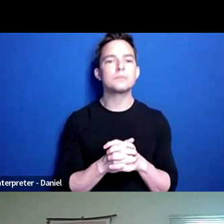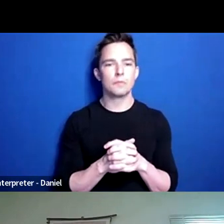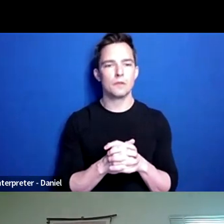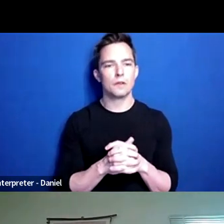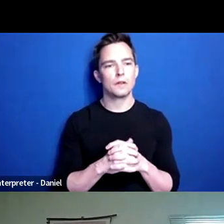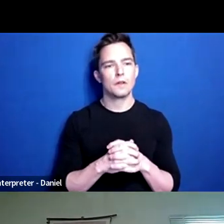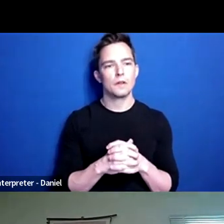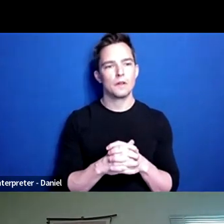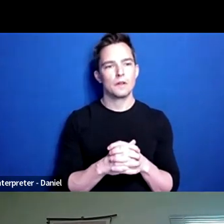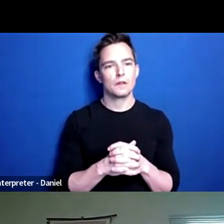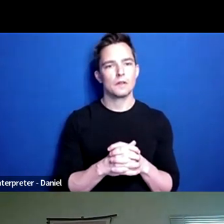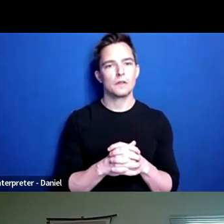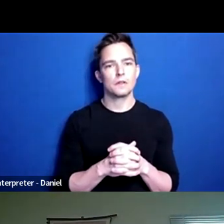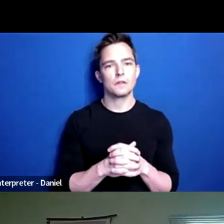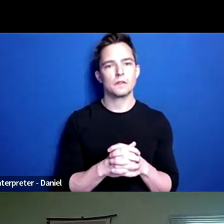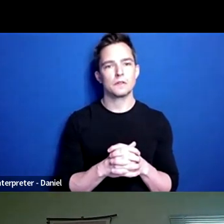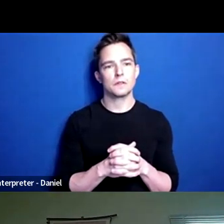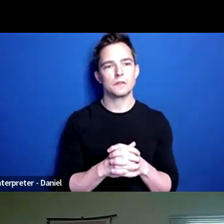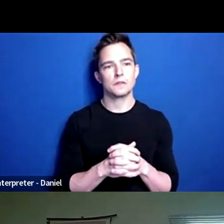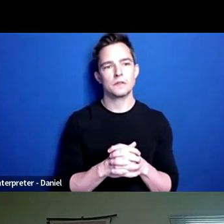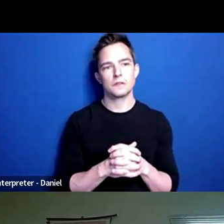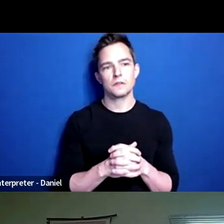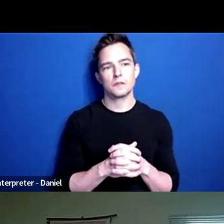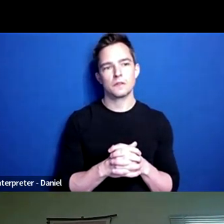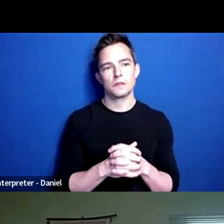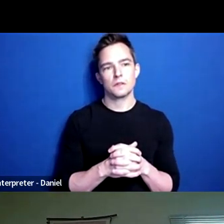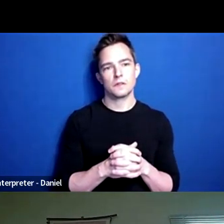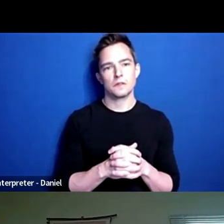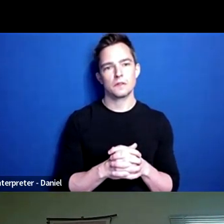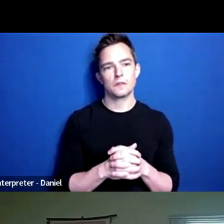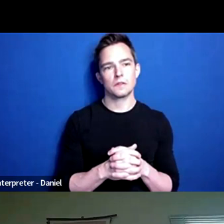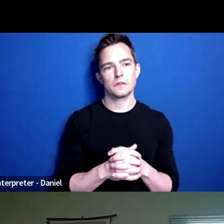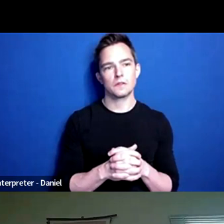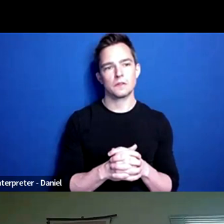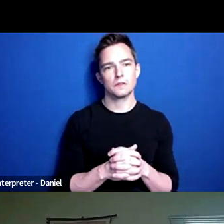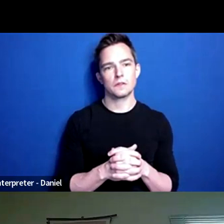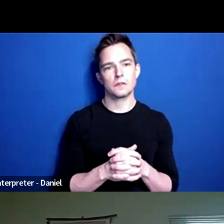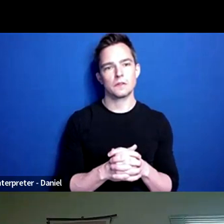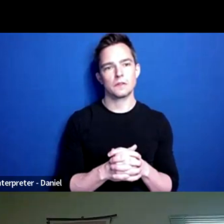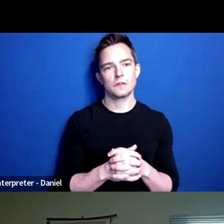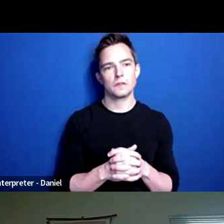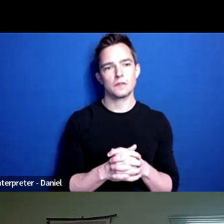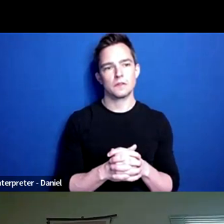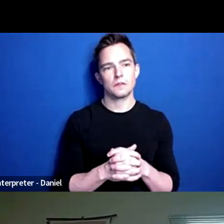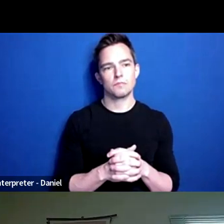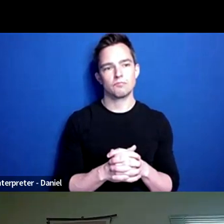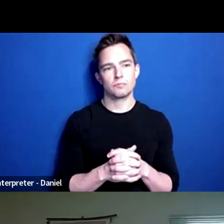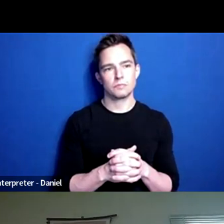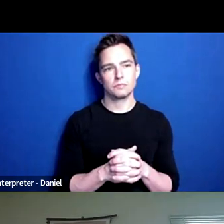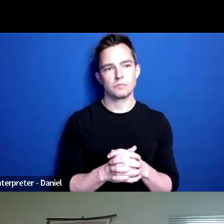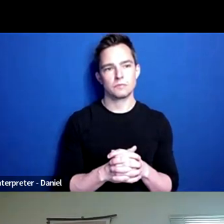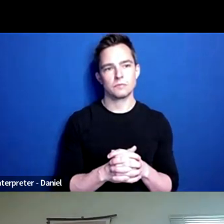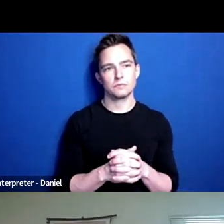have no idea how to do that. So our team is here to hold your hand and figure out those barriers, and how to address